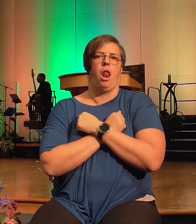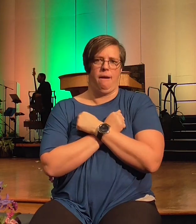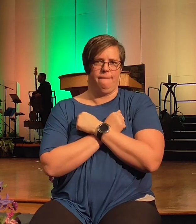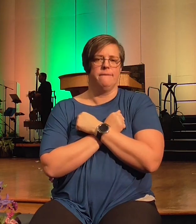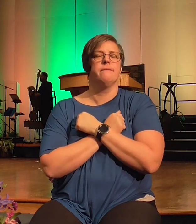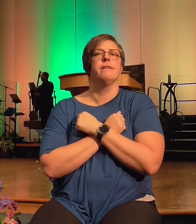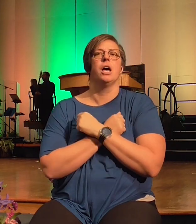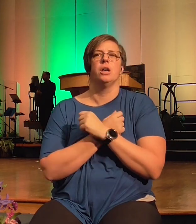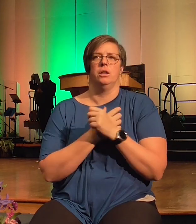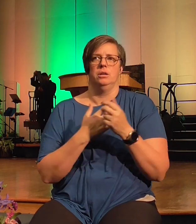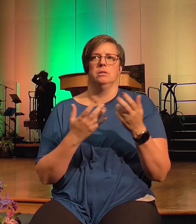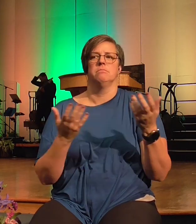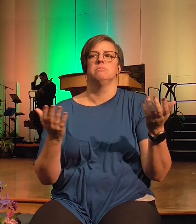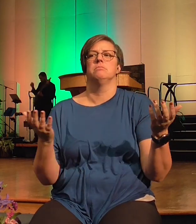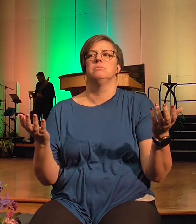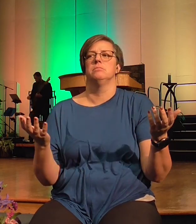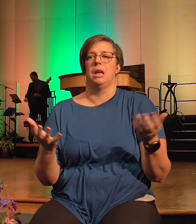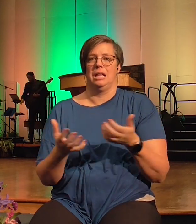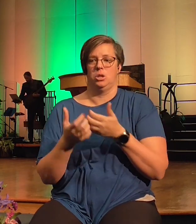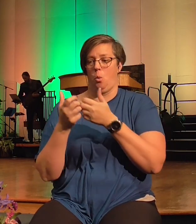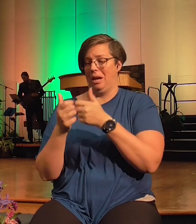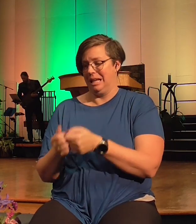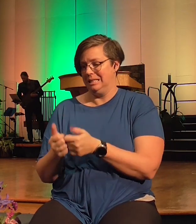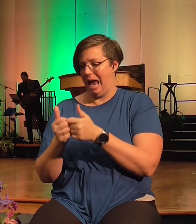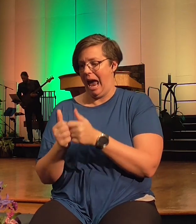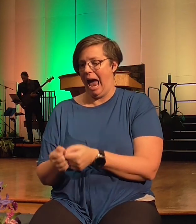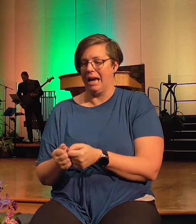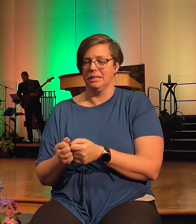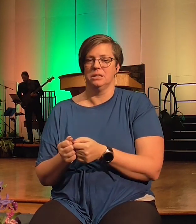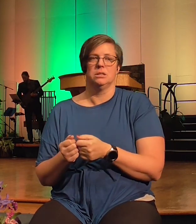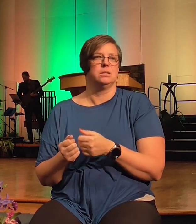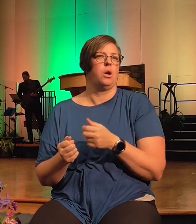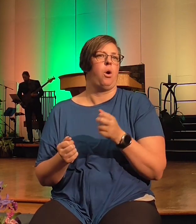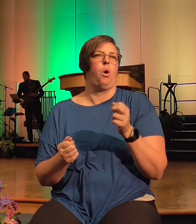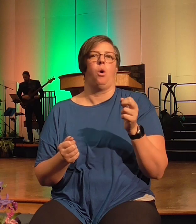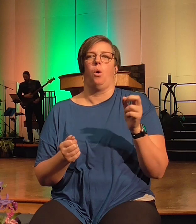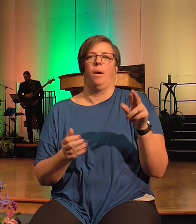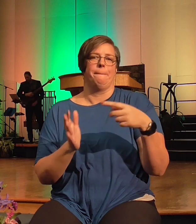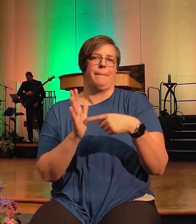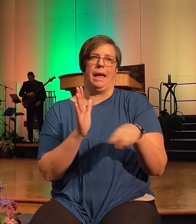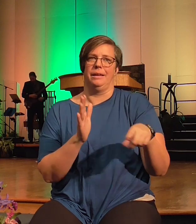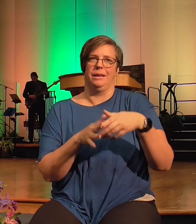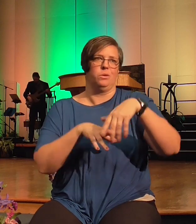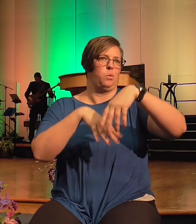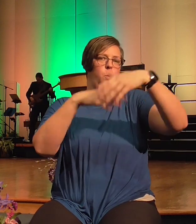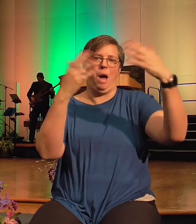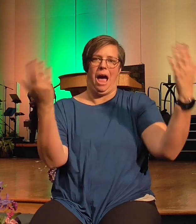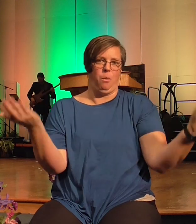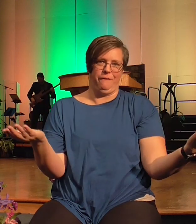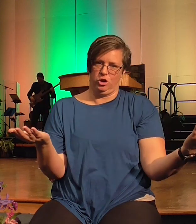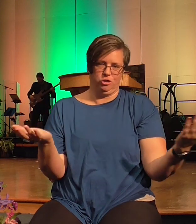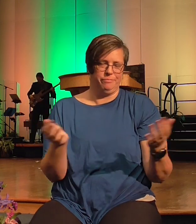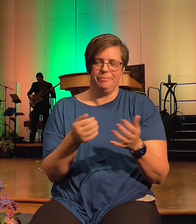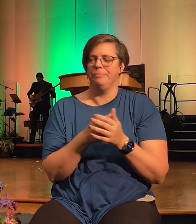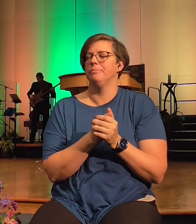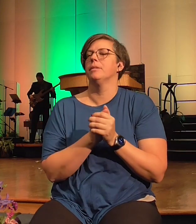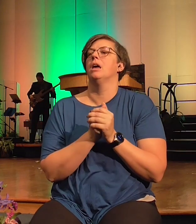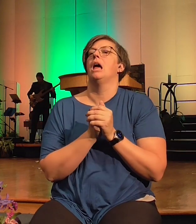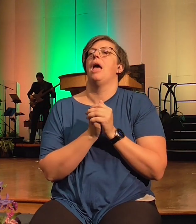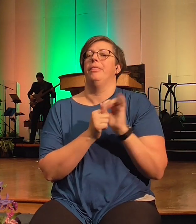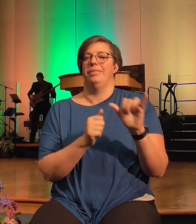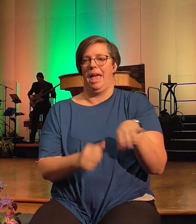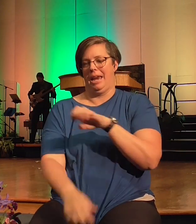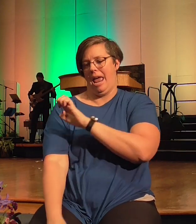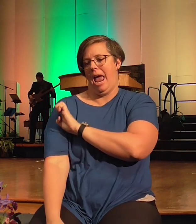forward and as we're texting to give or planning to give out there in the lobby at some point, let us just take that energy